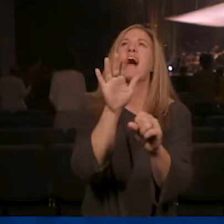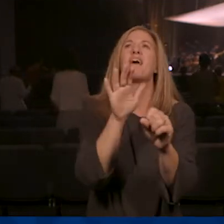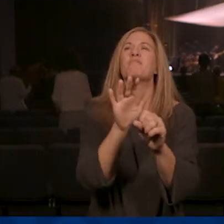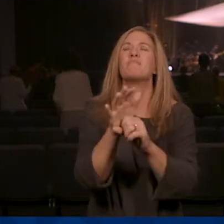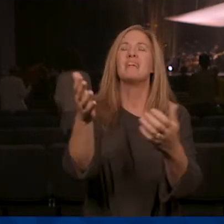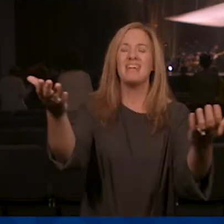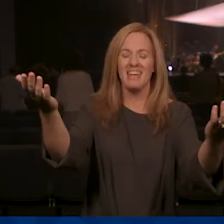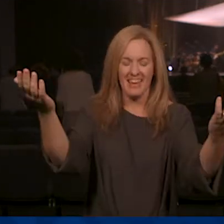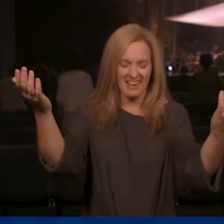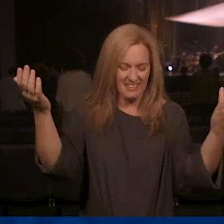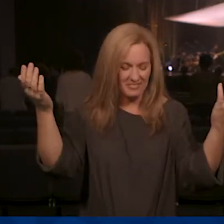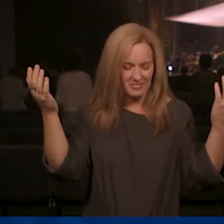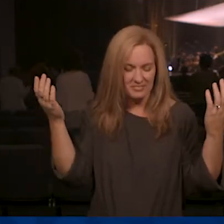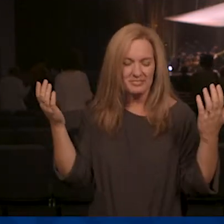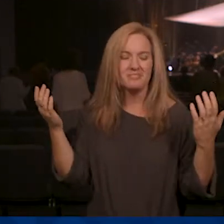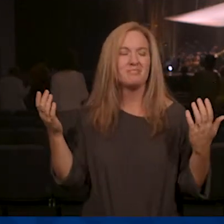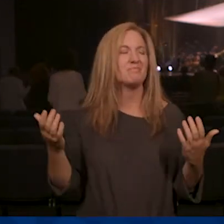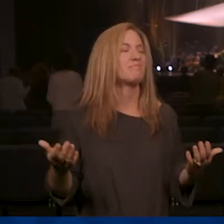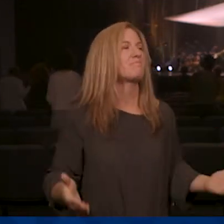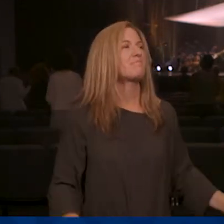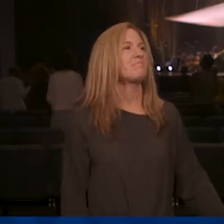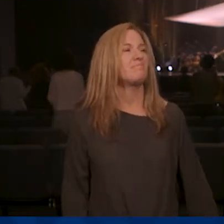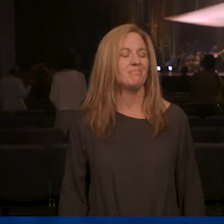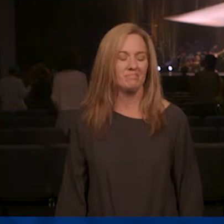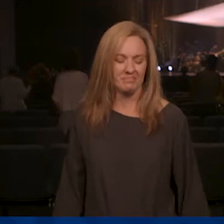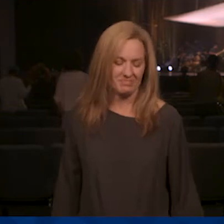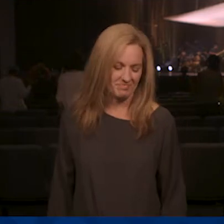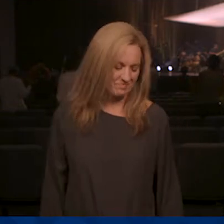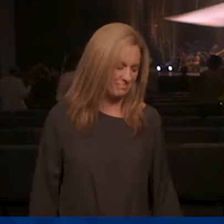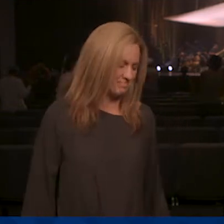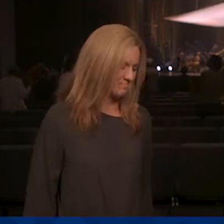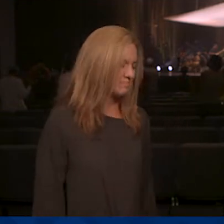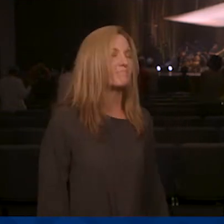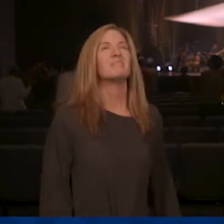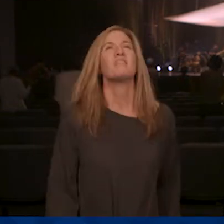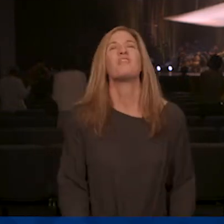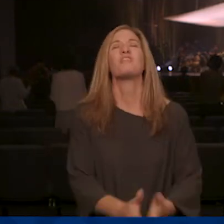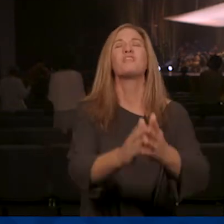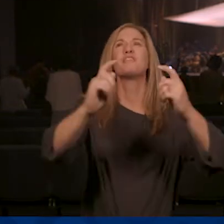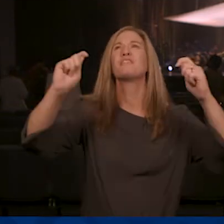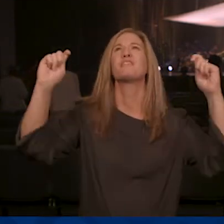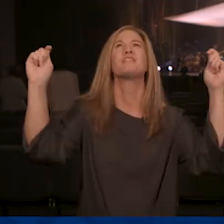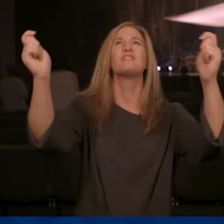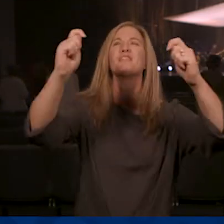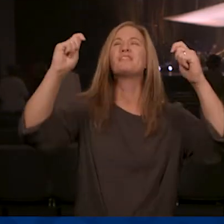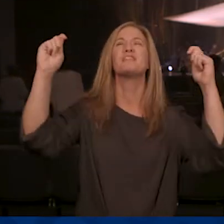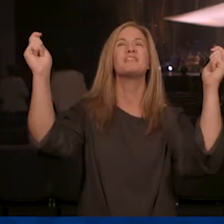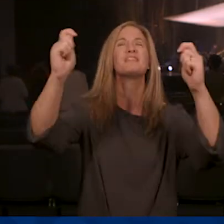Yeah.